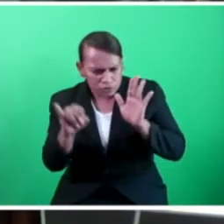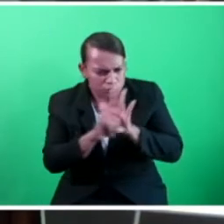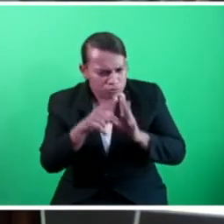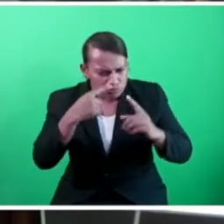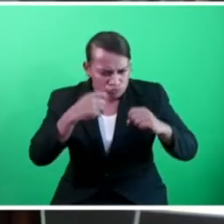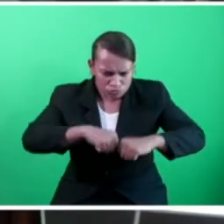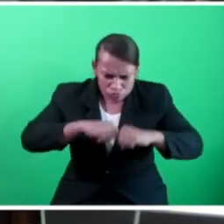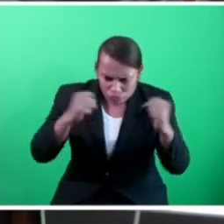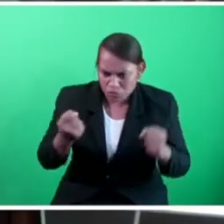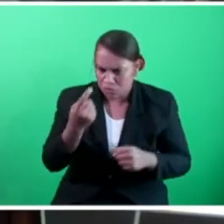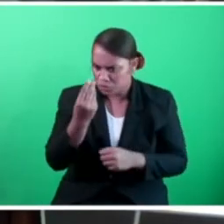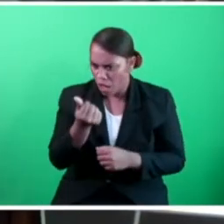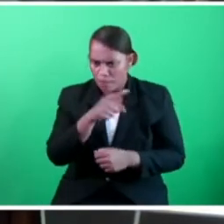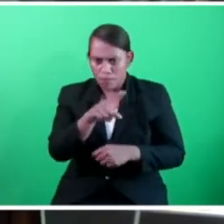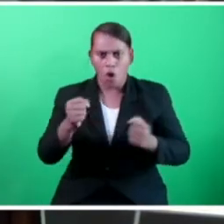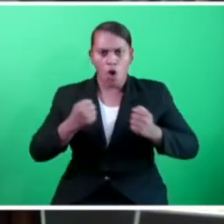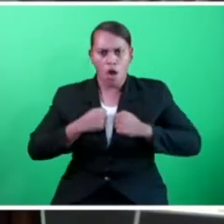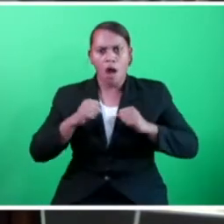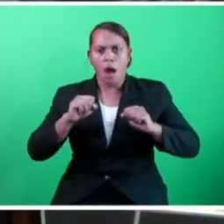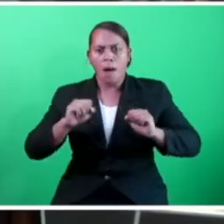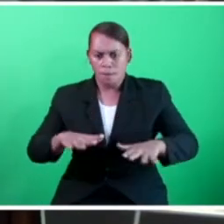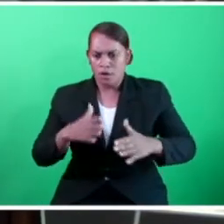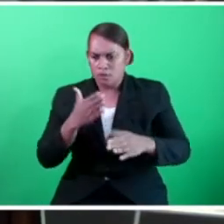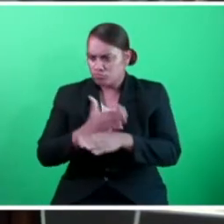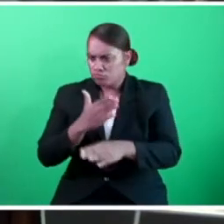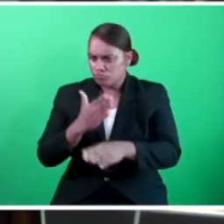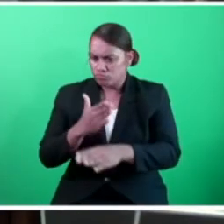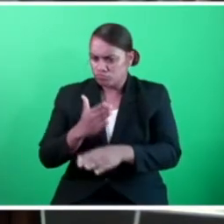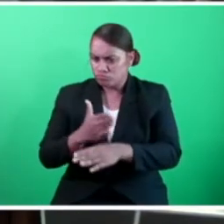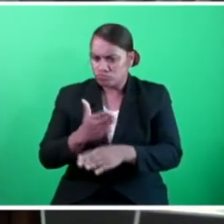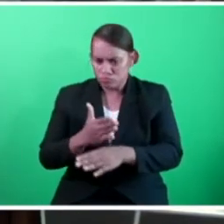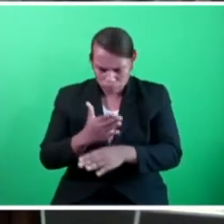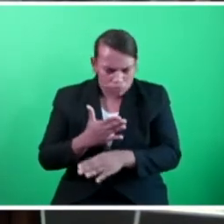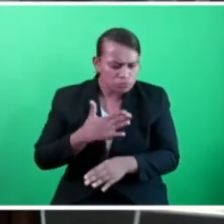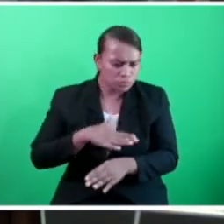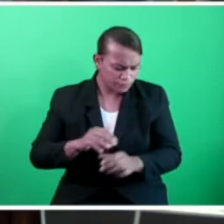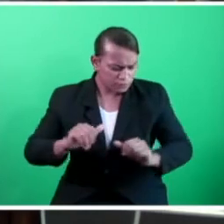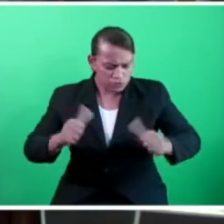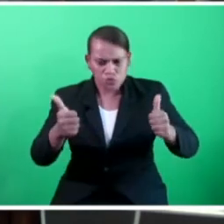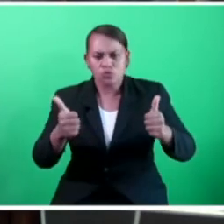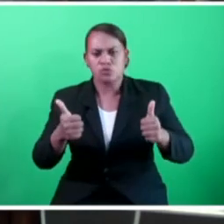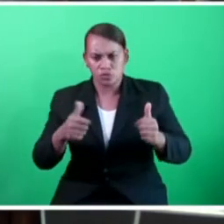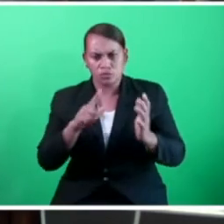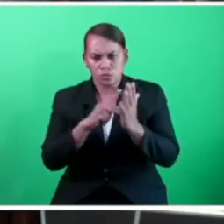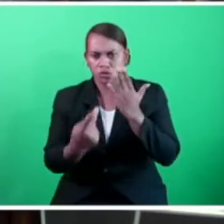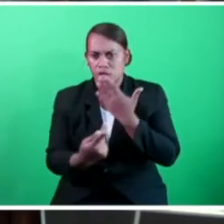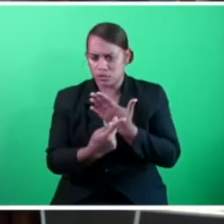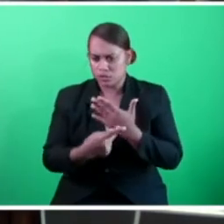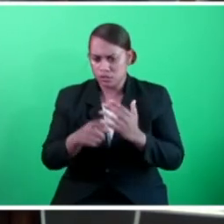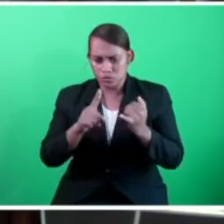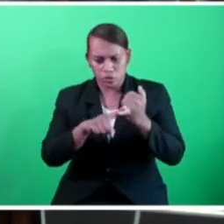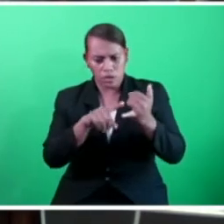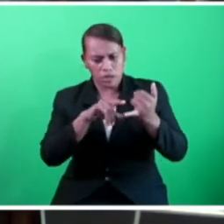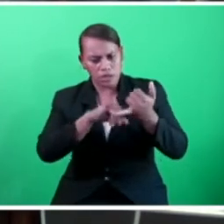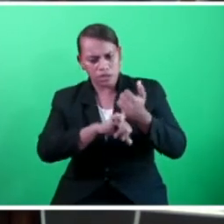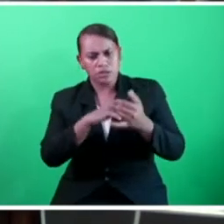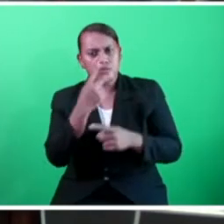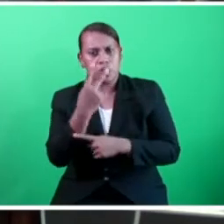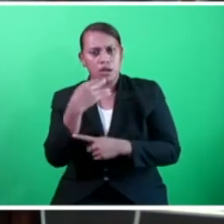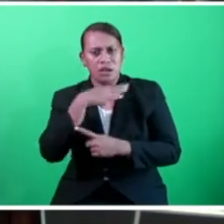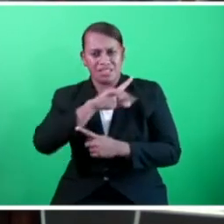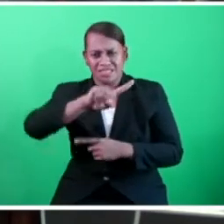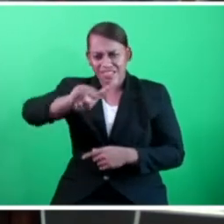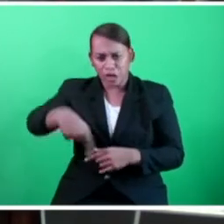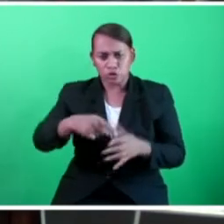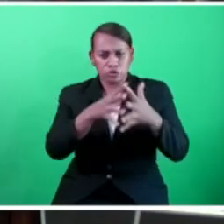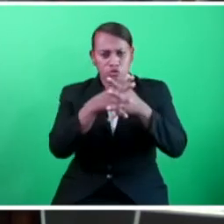quickly finish. We want to complete this project worth $200,000, where we will also be establishing